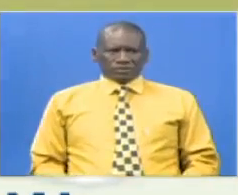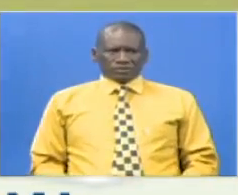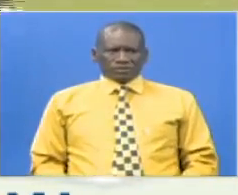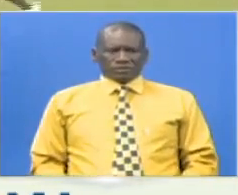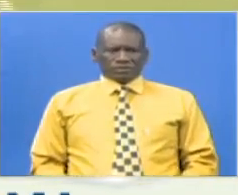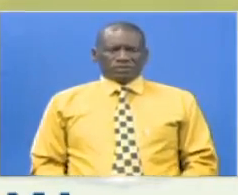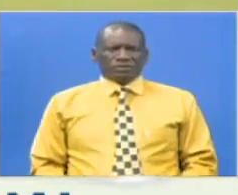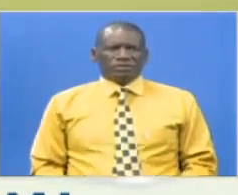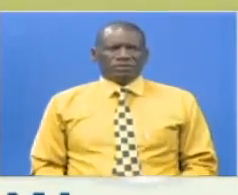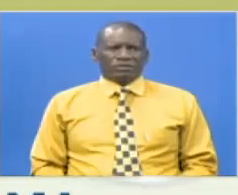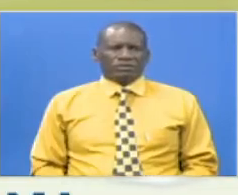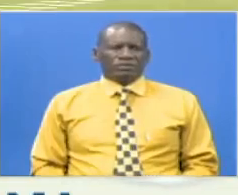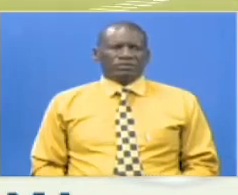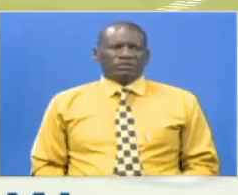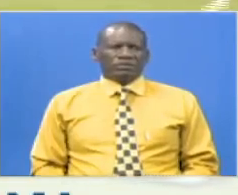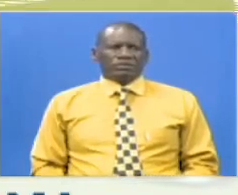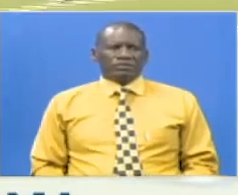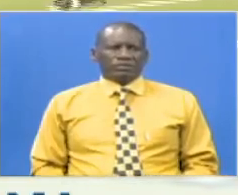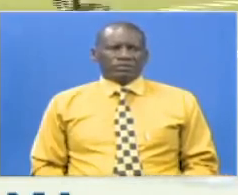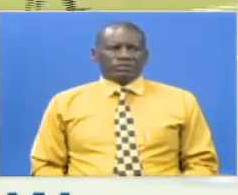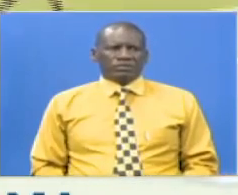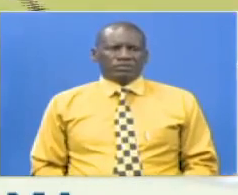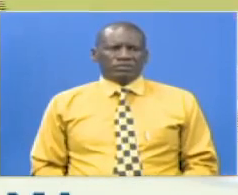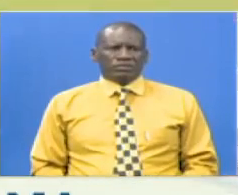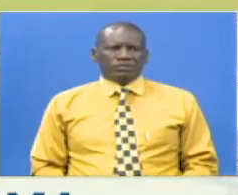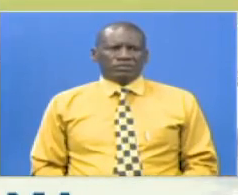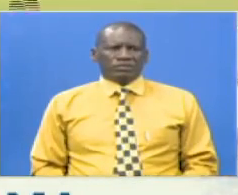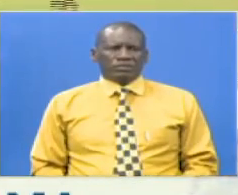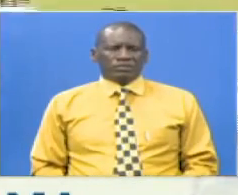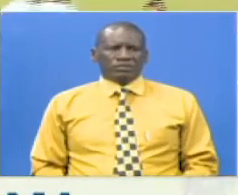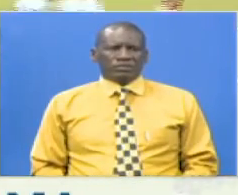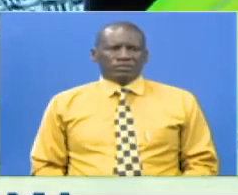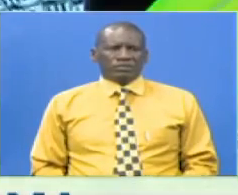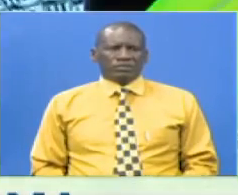Now, more